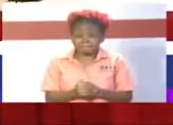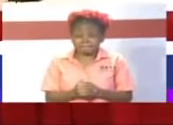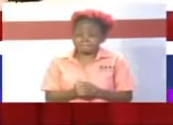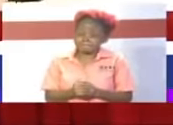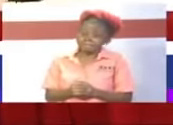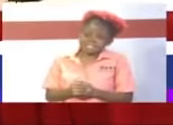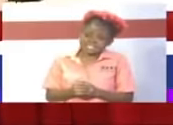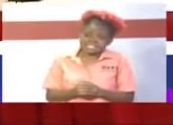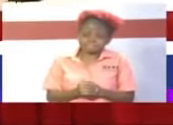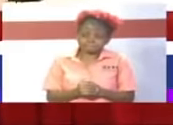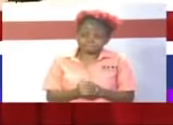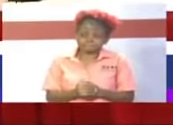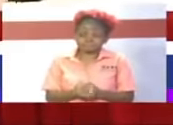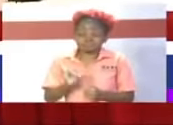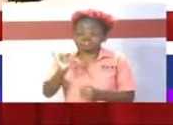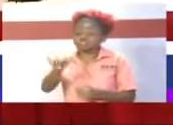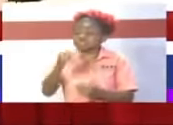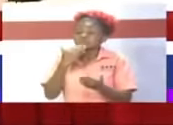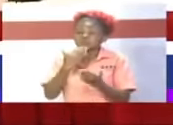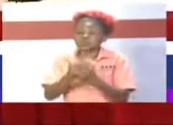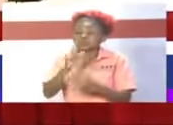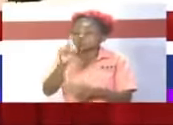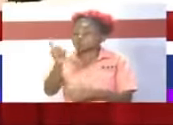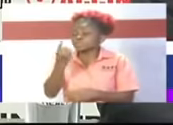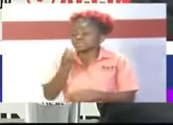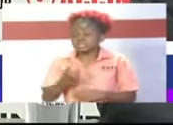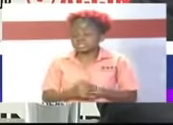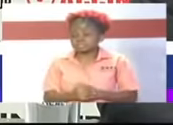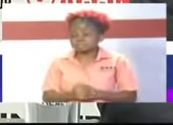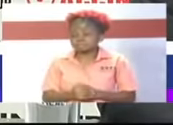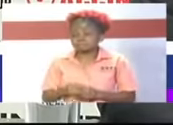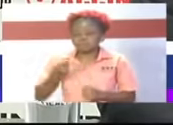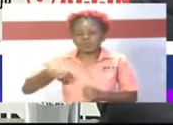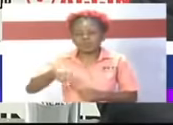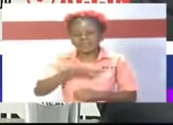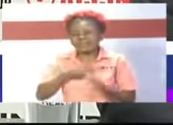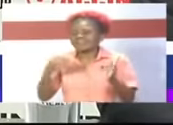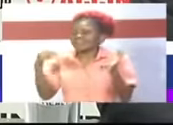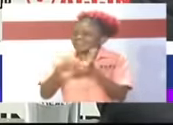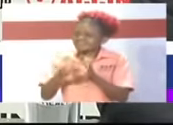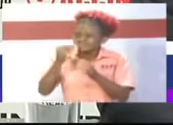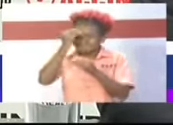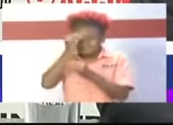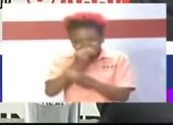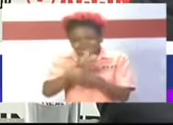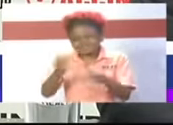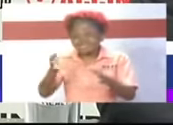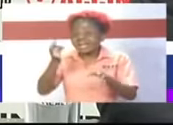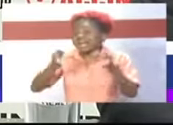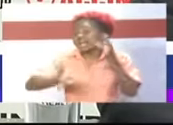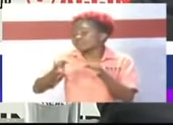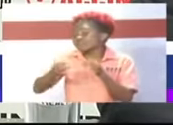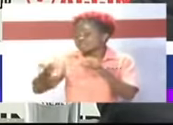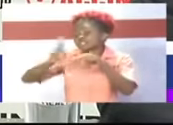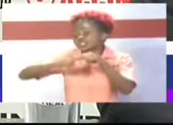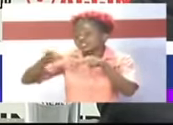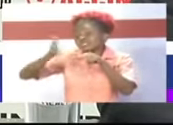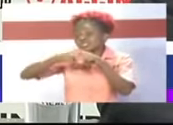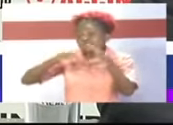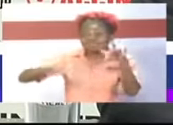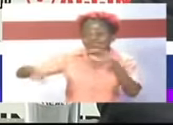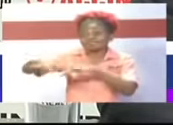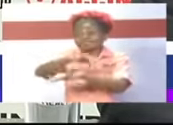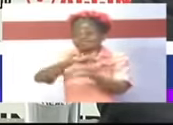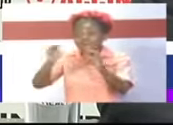actually an excellent question, and it basically reinforces what we've been saying throughout. Increased movement is going to increase